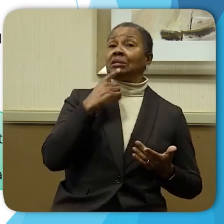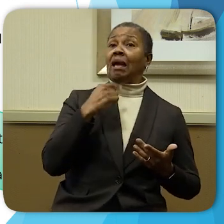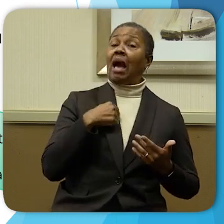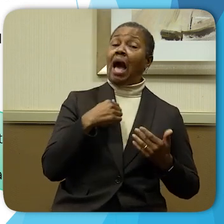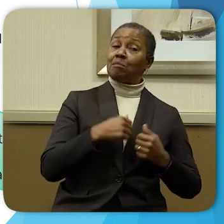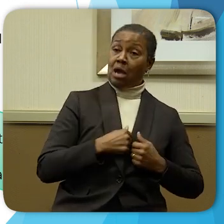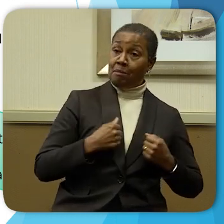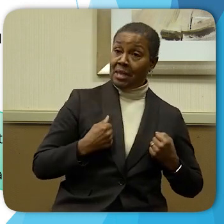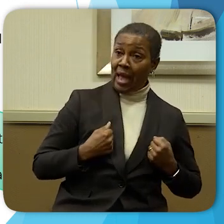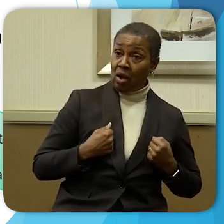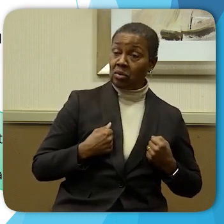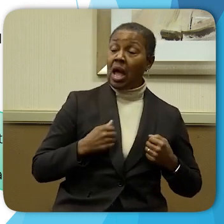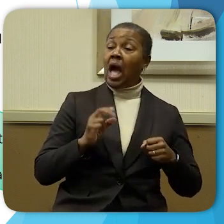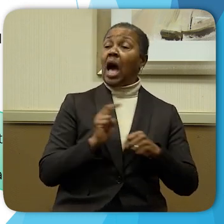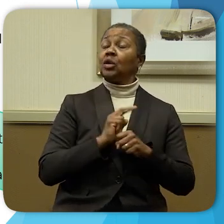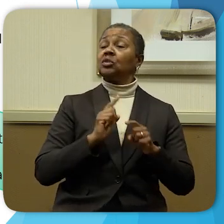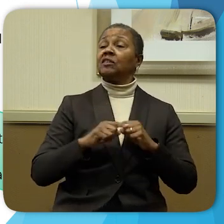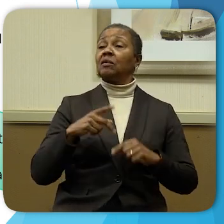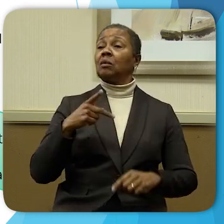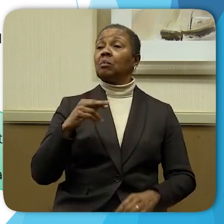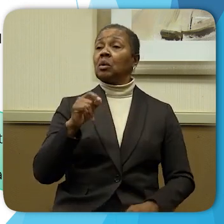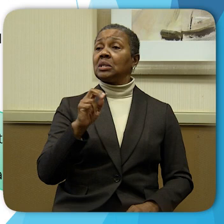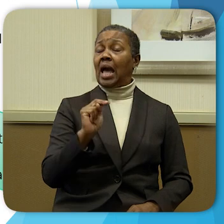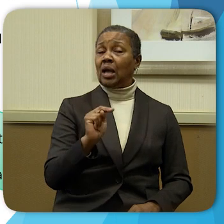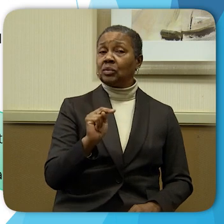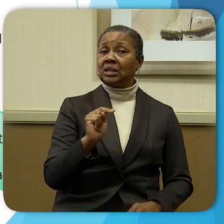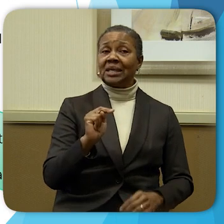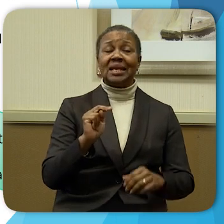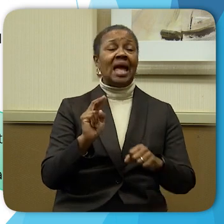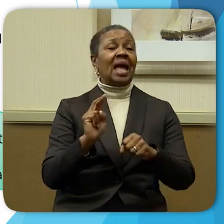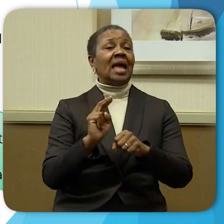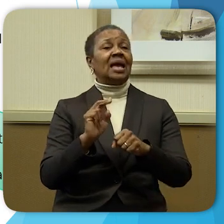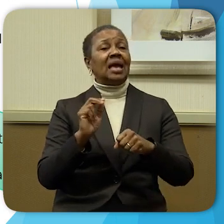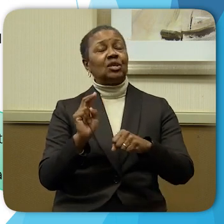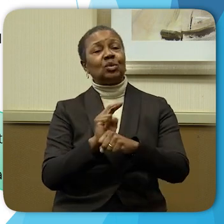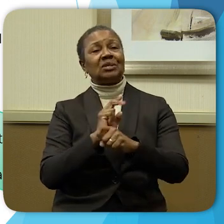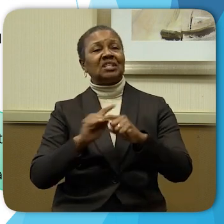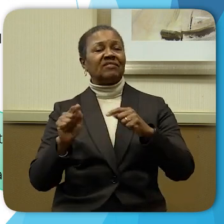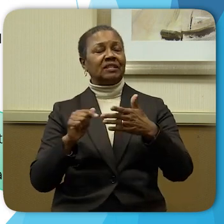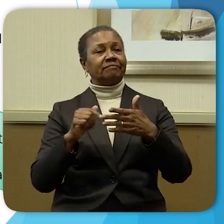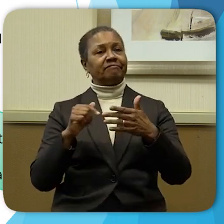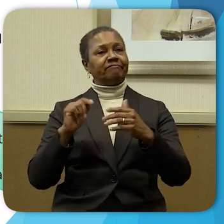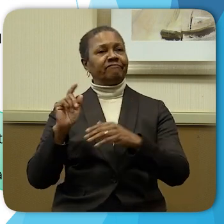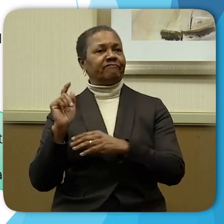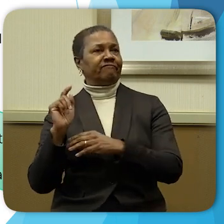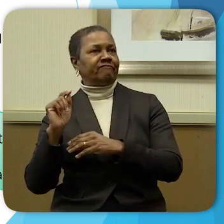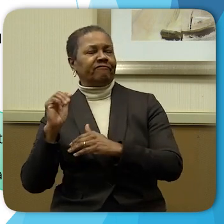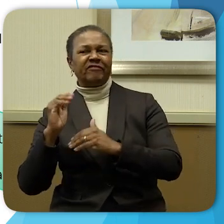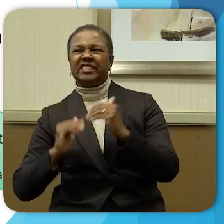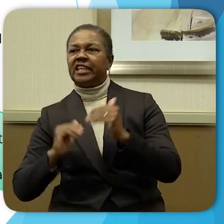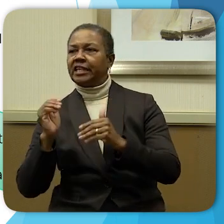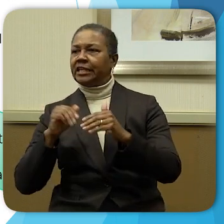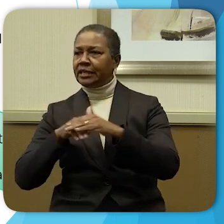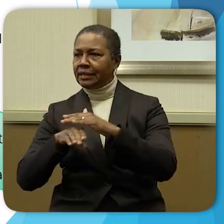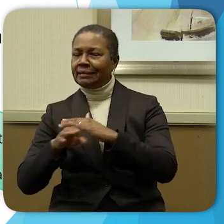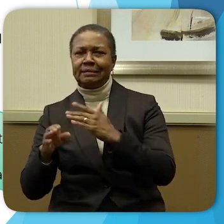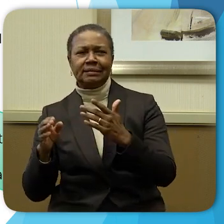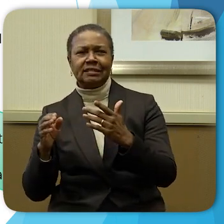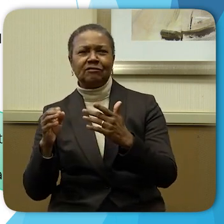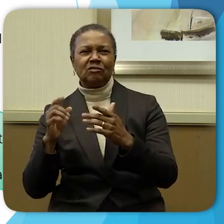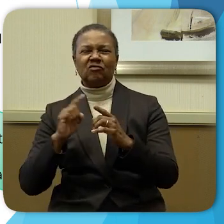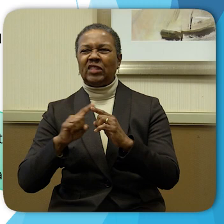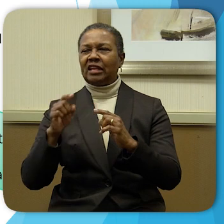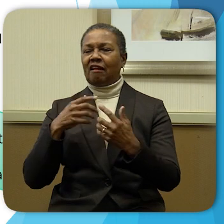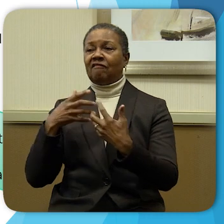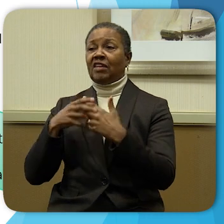use different pronouns, and then accessing facilities that maybe correspond with their gender identity. So might be getting new